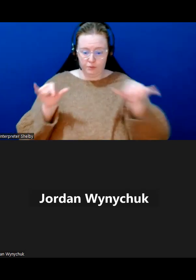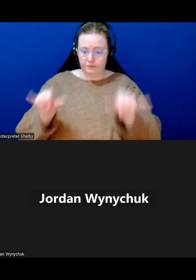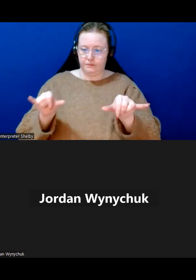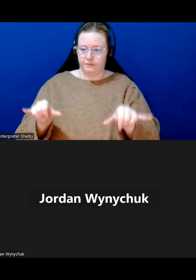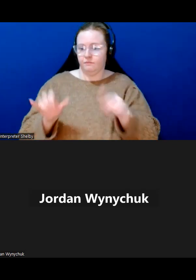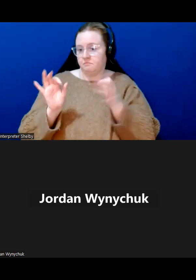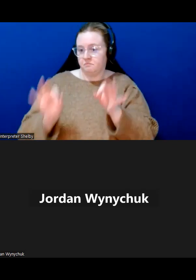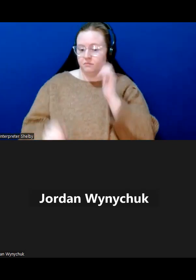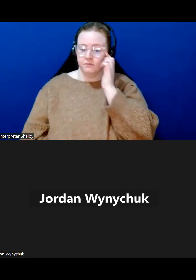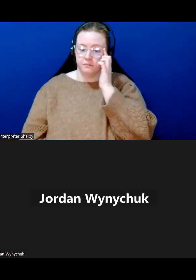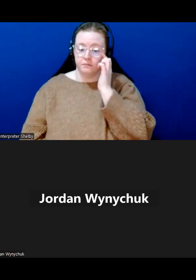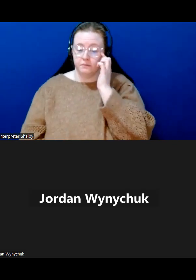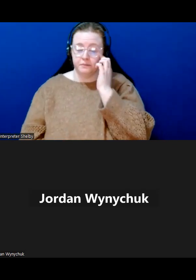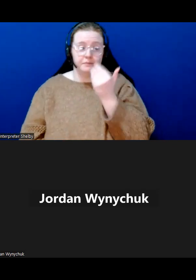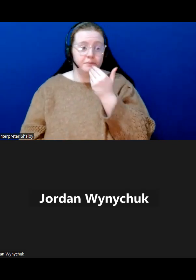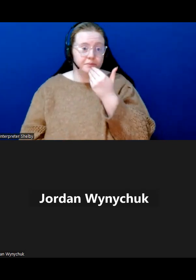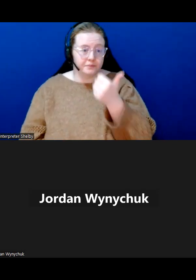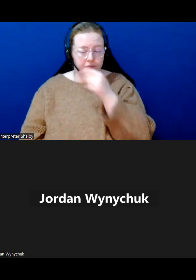Thank you so much.